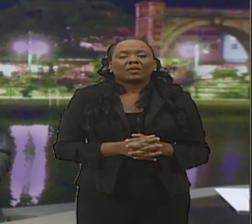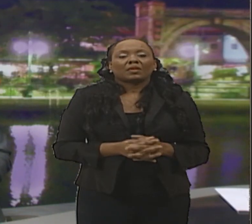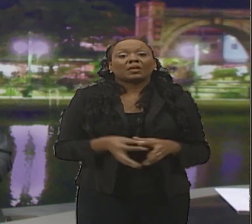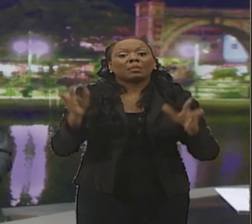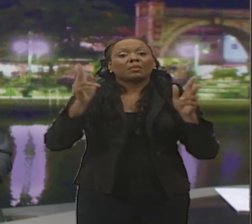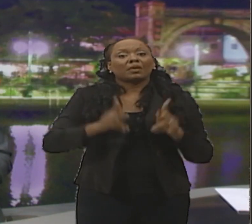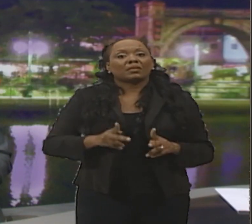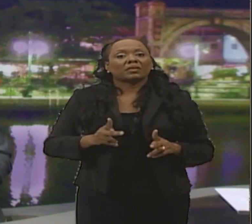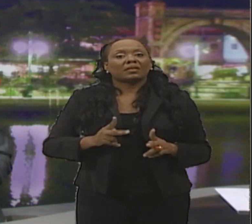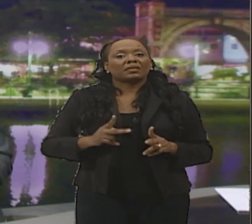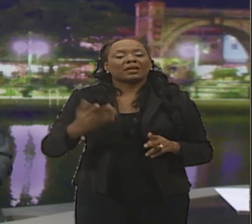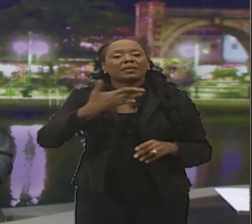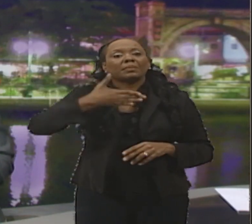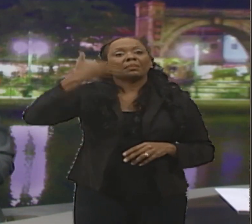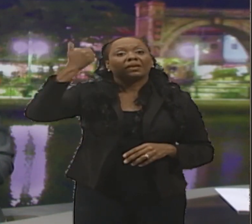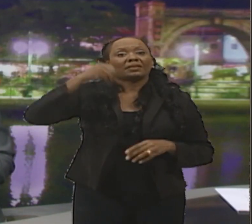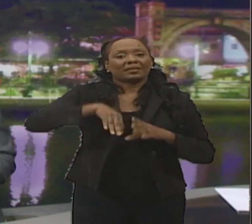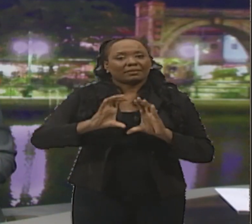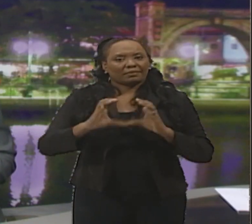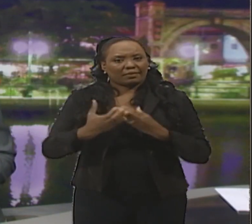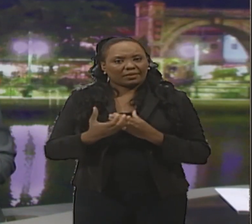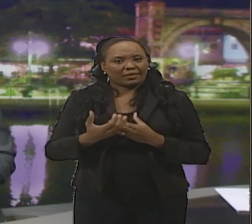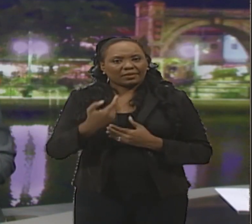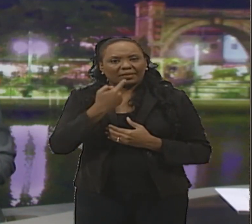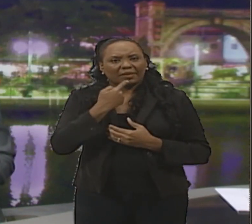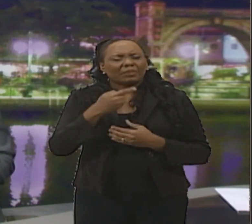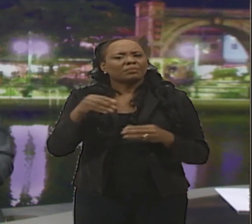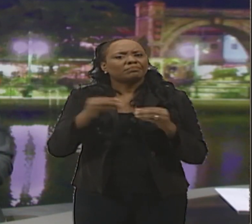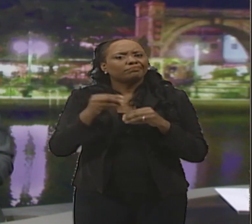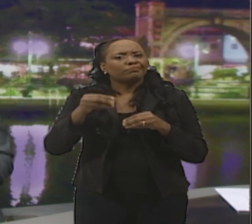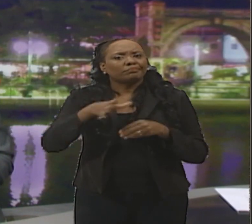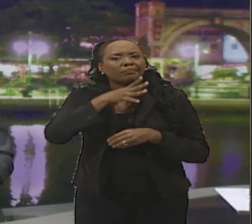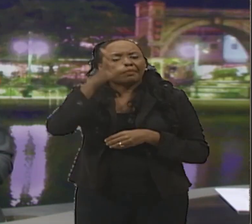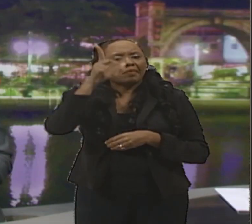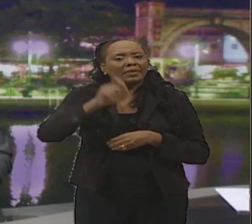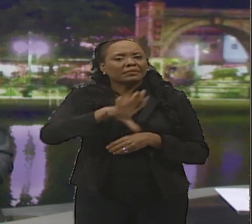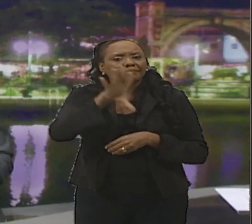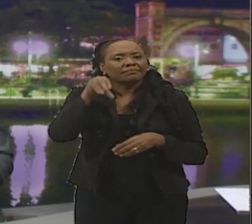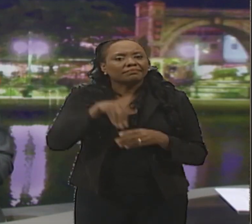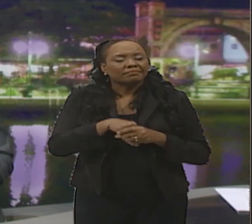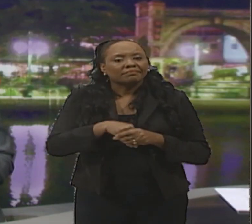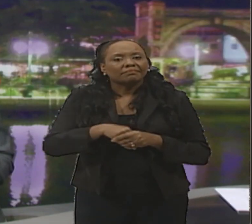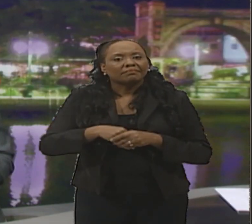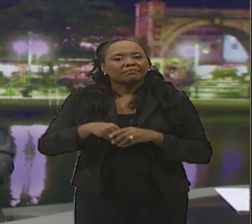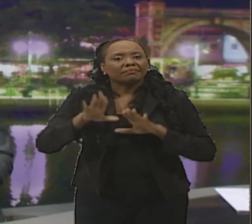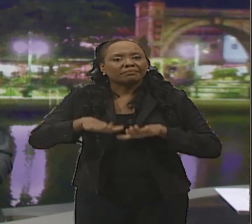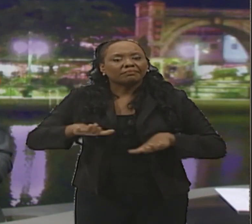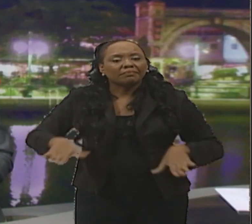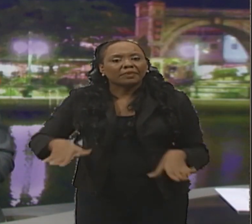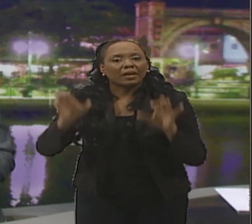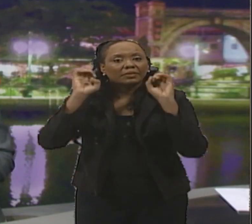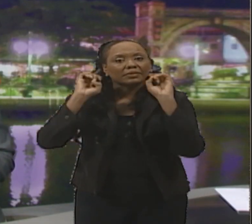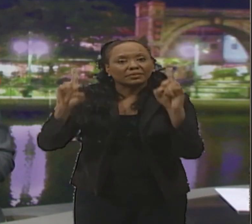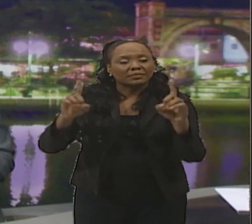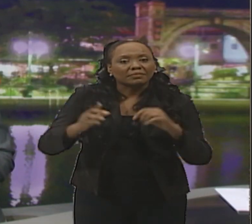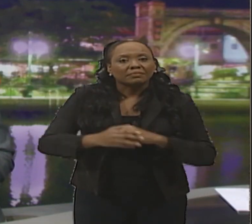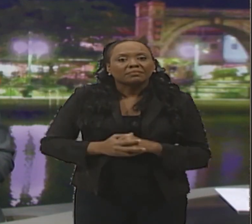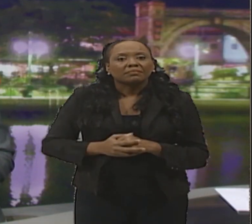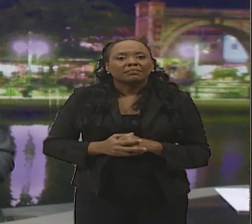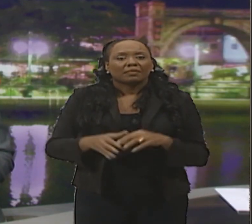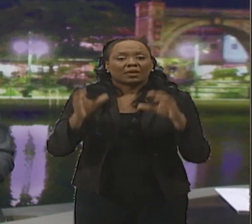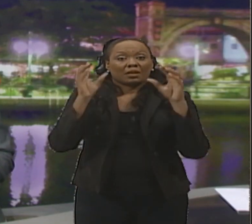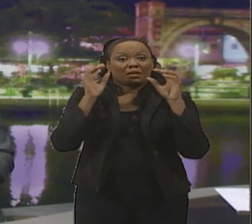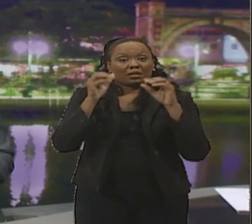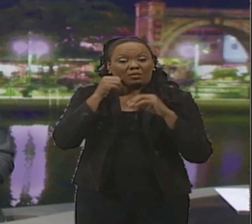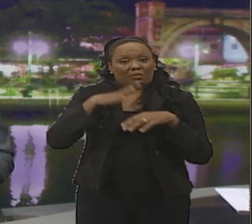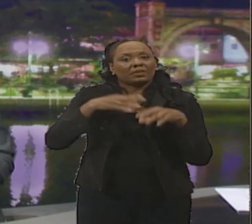class valedictorian Tricia Austin says it's time for more parents to get involved in their children's schools. Ms. Austin, a teacher